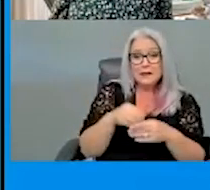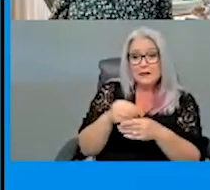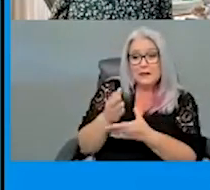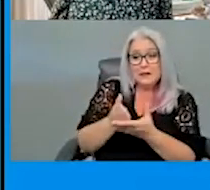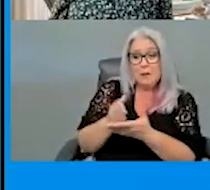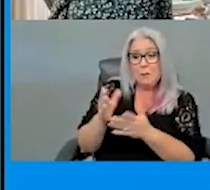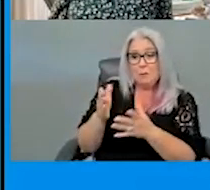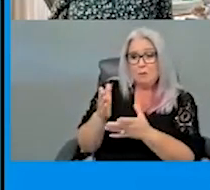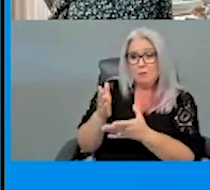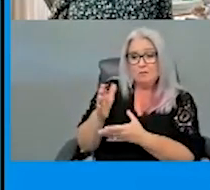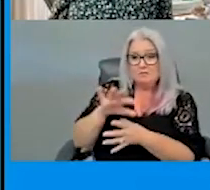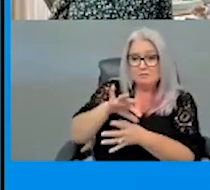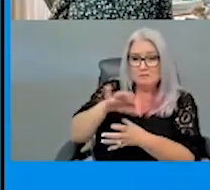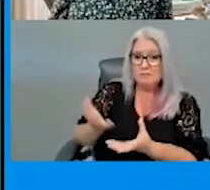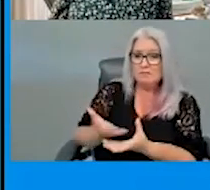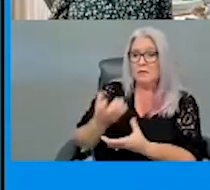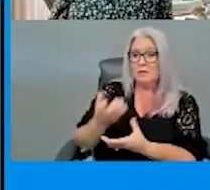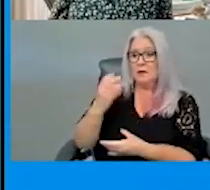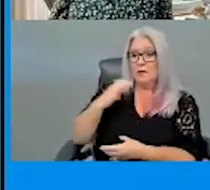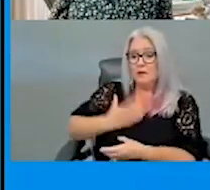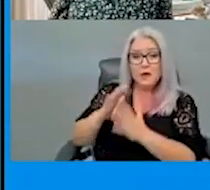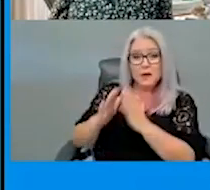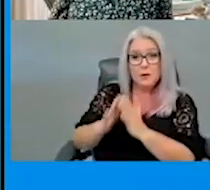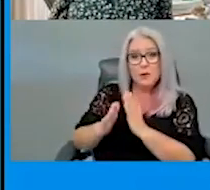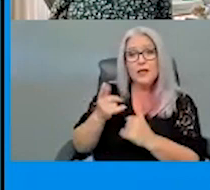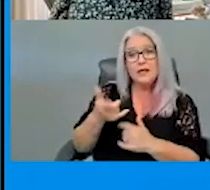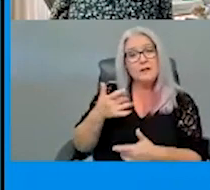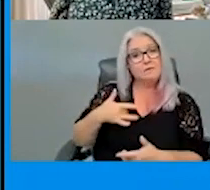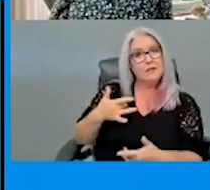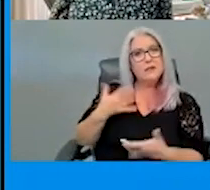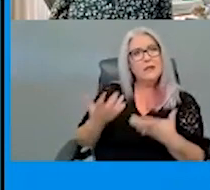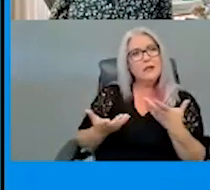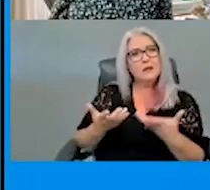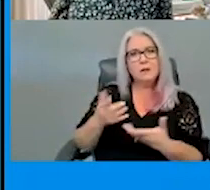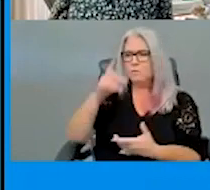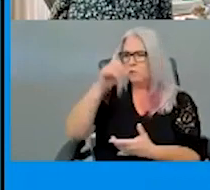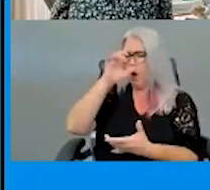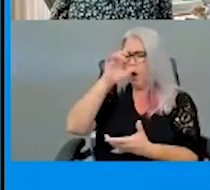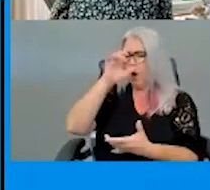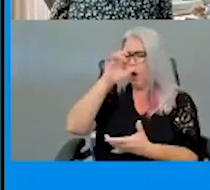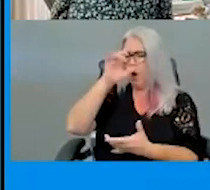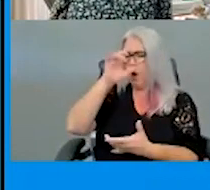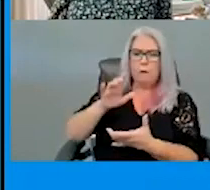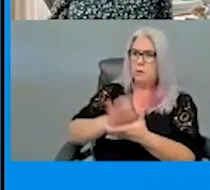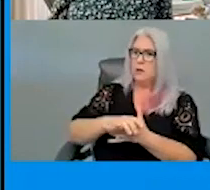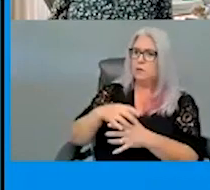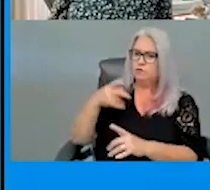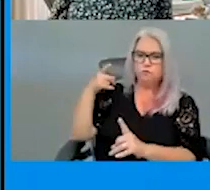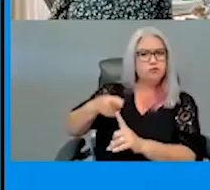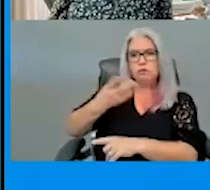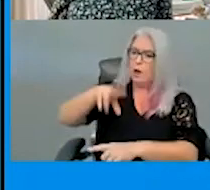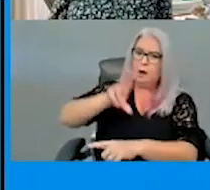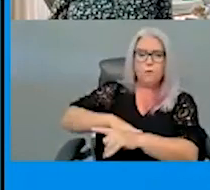and our community, in that it is believed to be like an obvious truth that to be non-disabled is better than